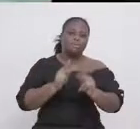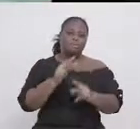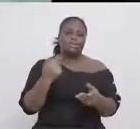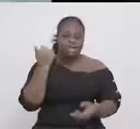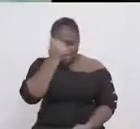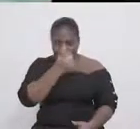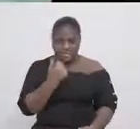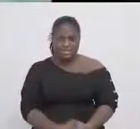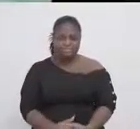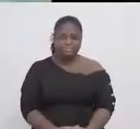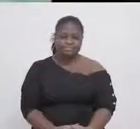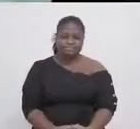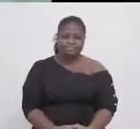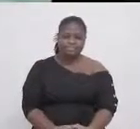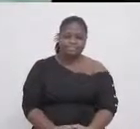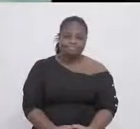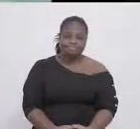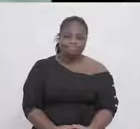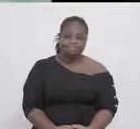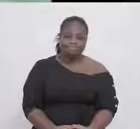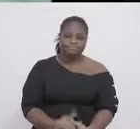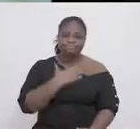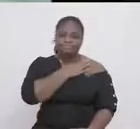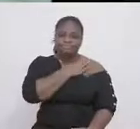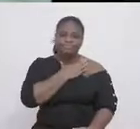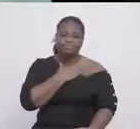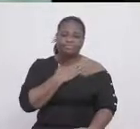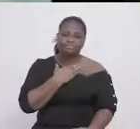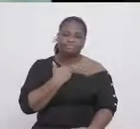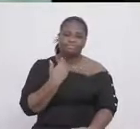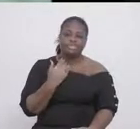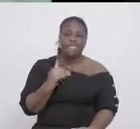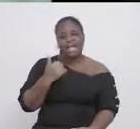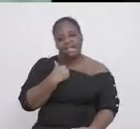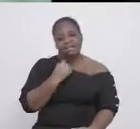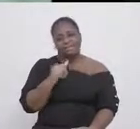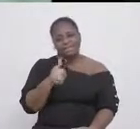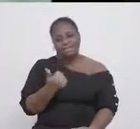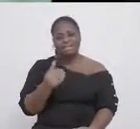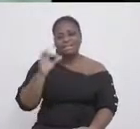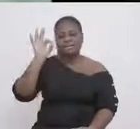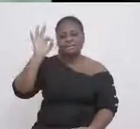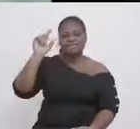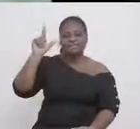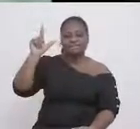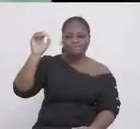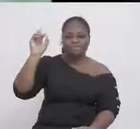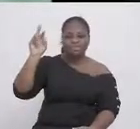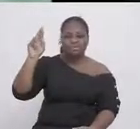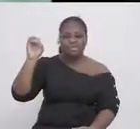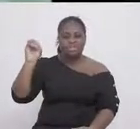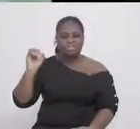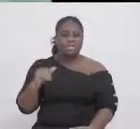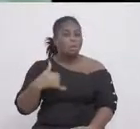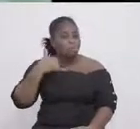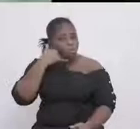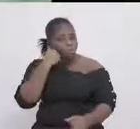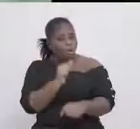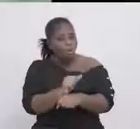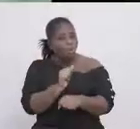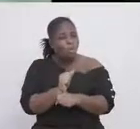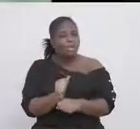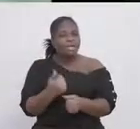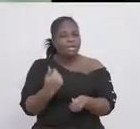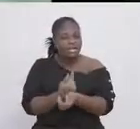a TVET role model by the Ministry of Education. And I also have Florence Tofa, who's the founder of Mobile Web Ghana,